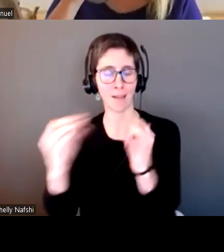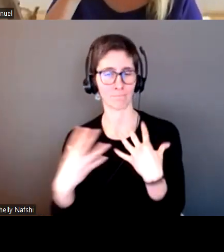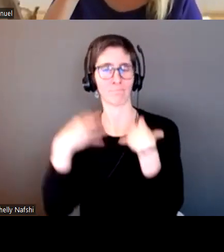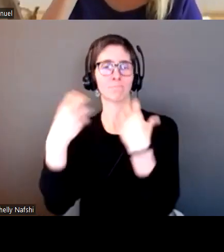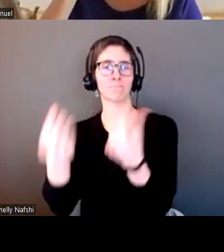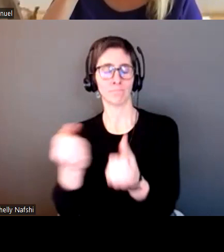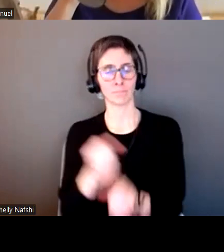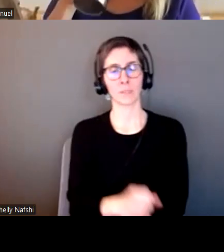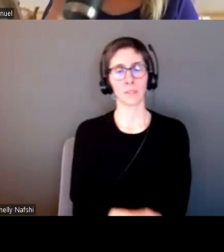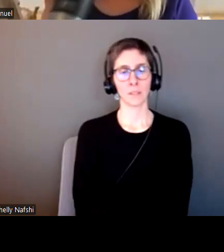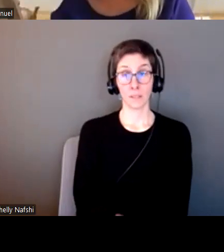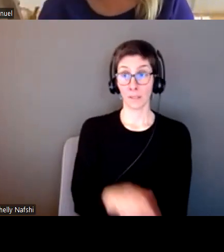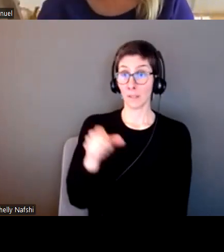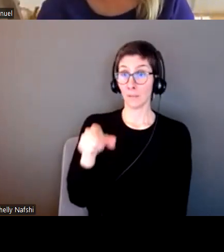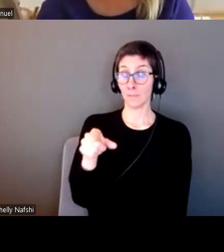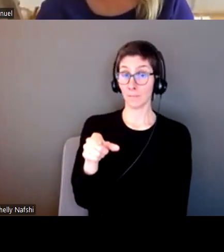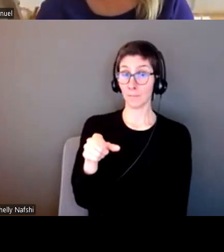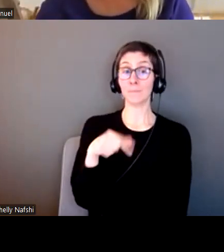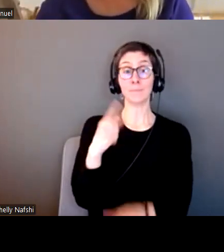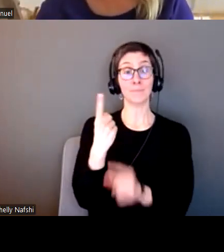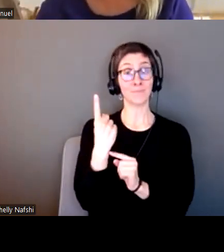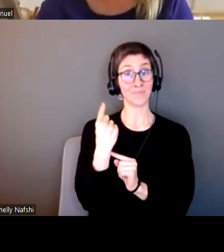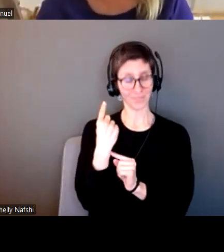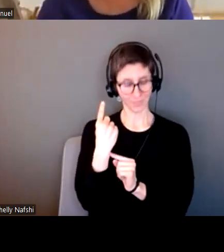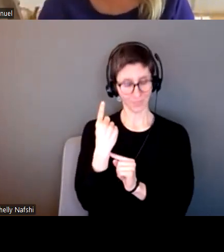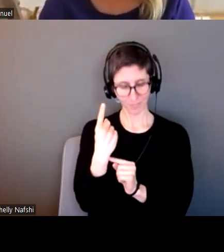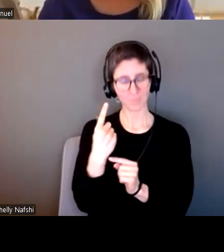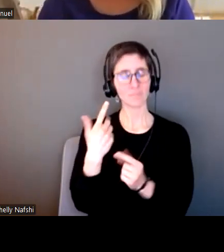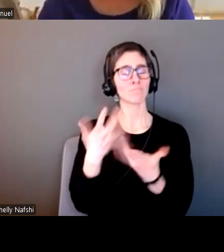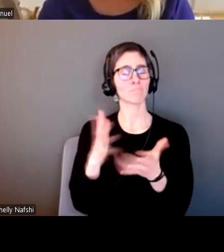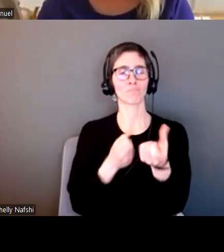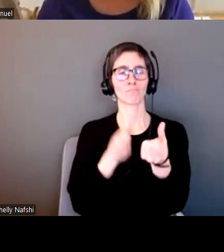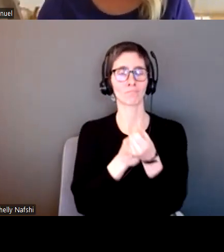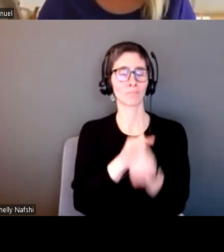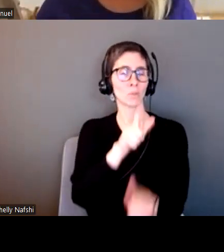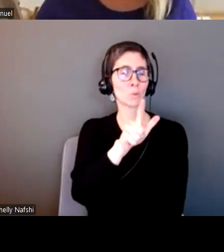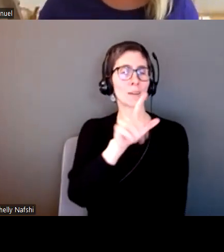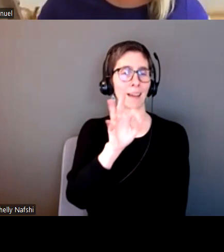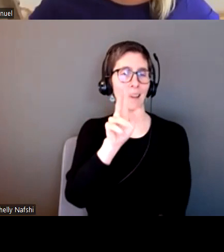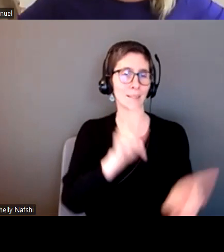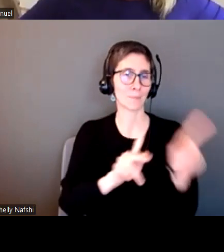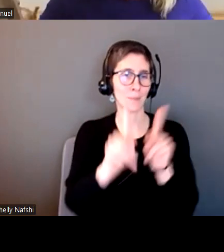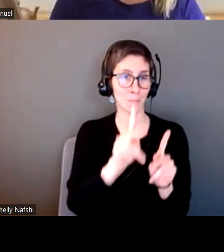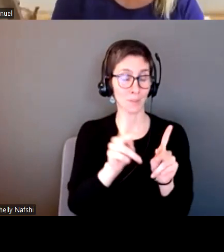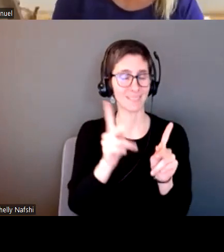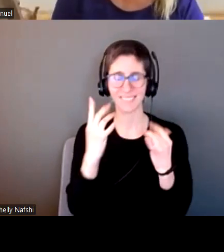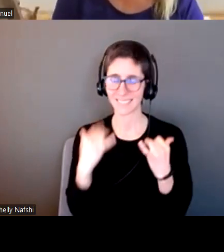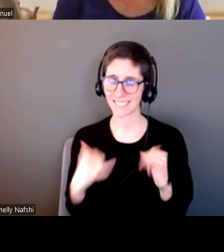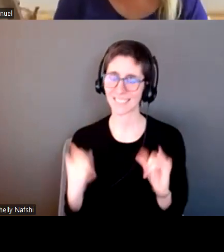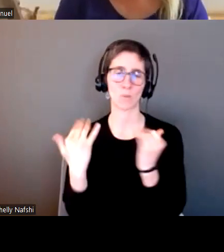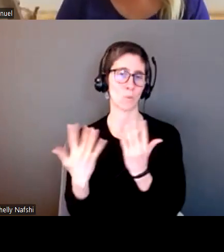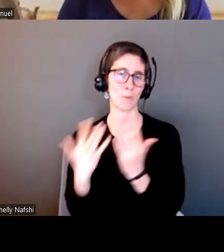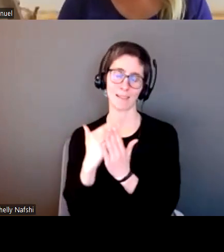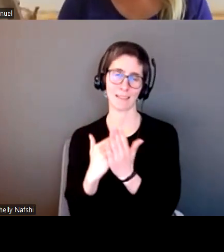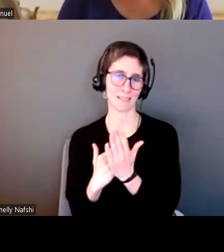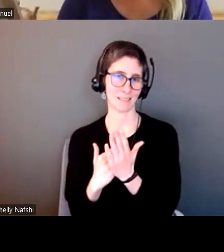Last year we served 29 individuals through that program. And unfortunately, we still have a wait list. So there's not enough